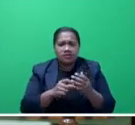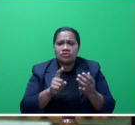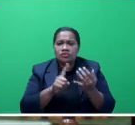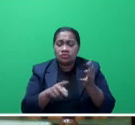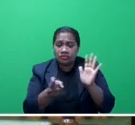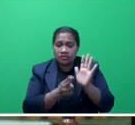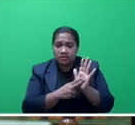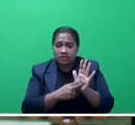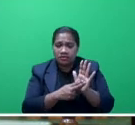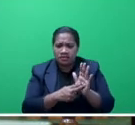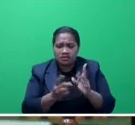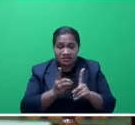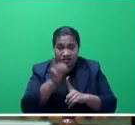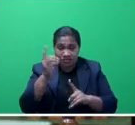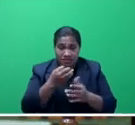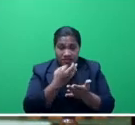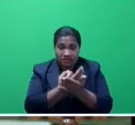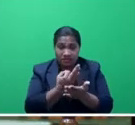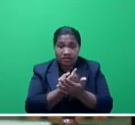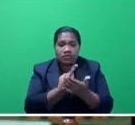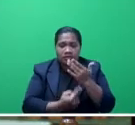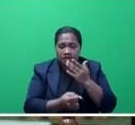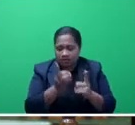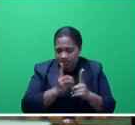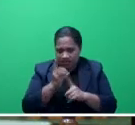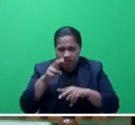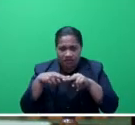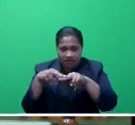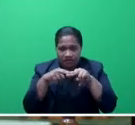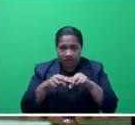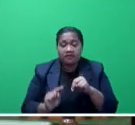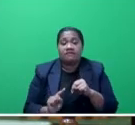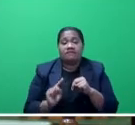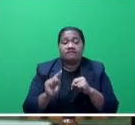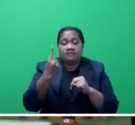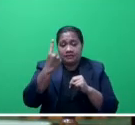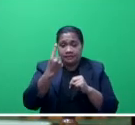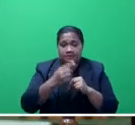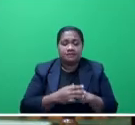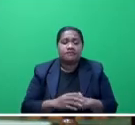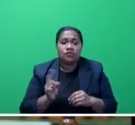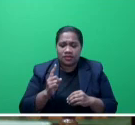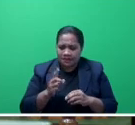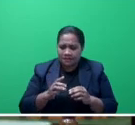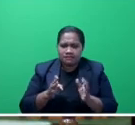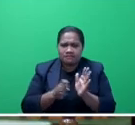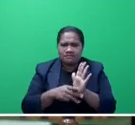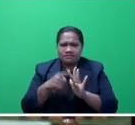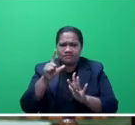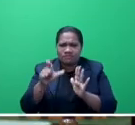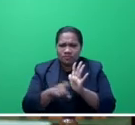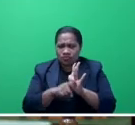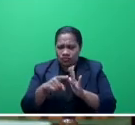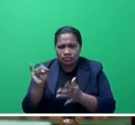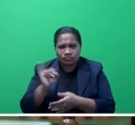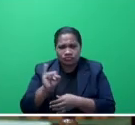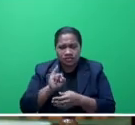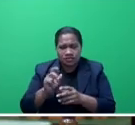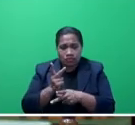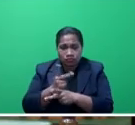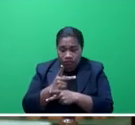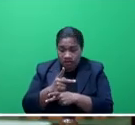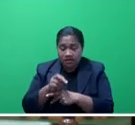developed Fiji's and the region's first ever market-based parametric microinsurance product to benefit smallholder